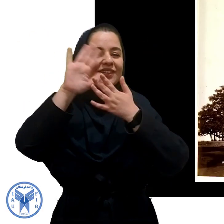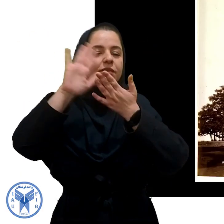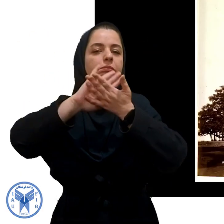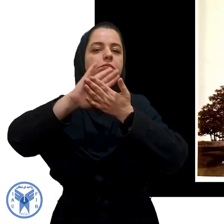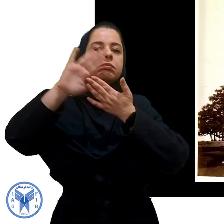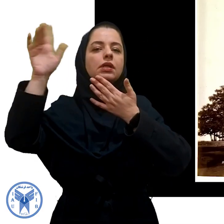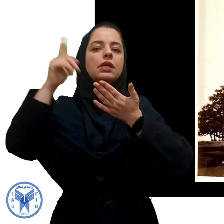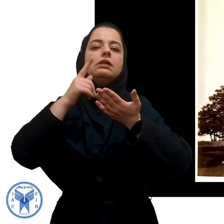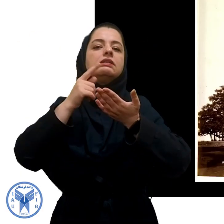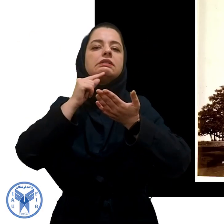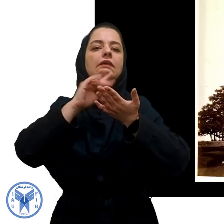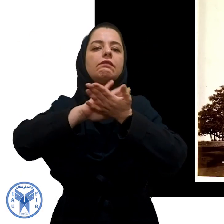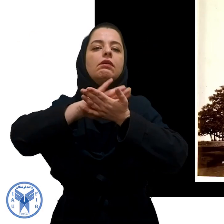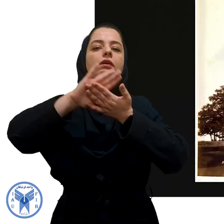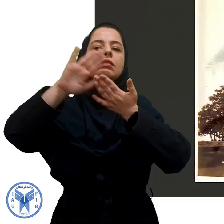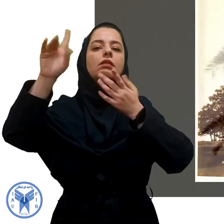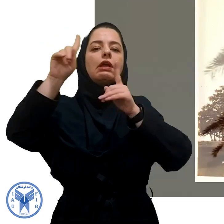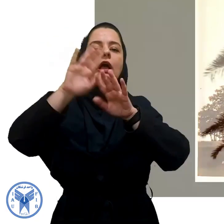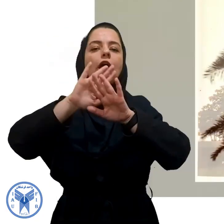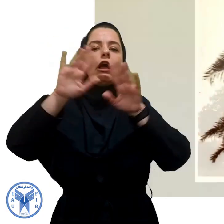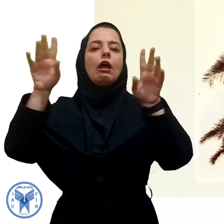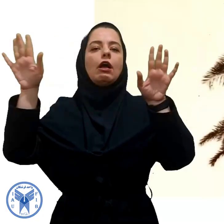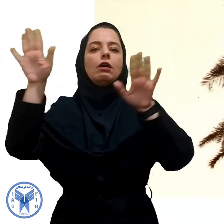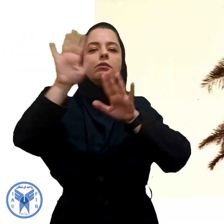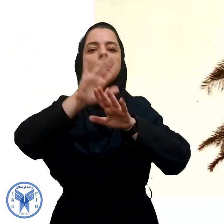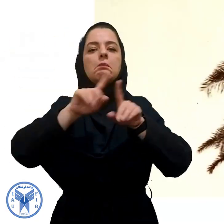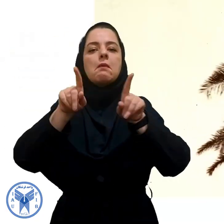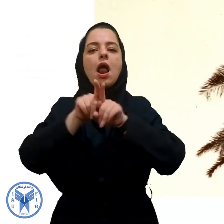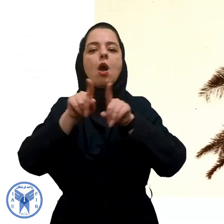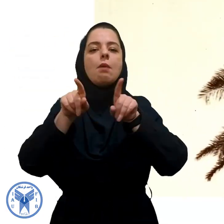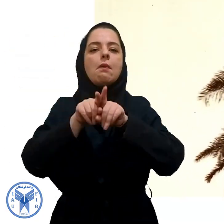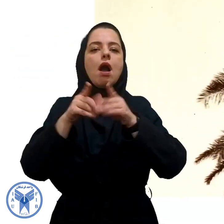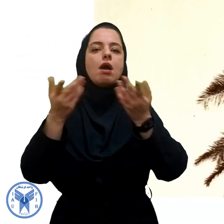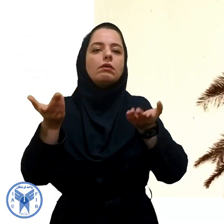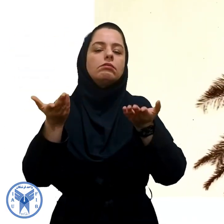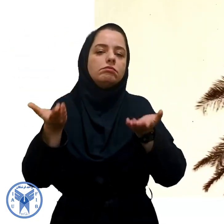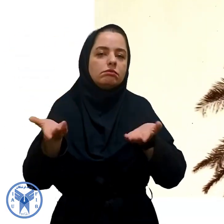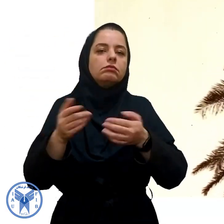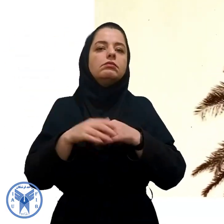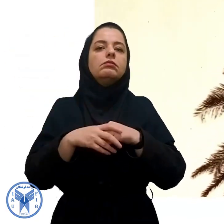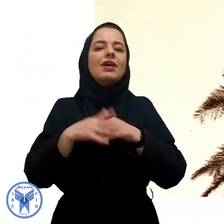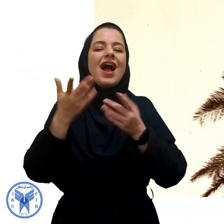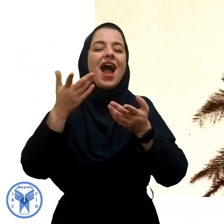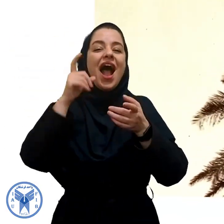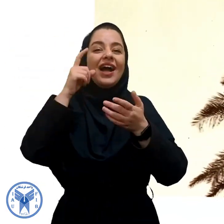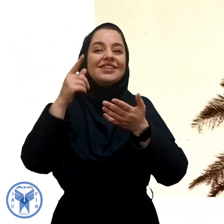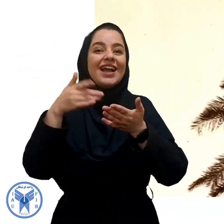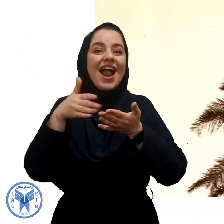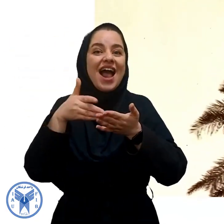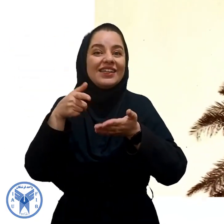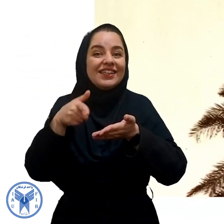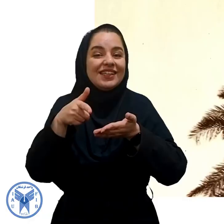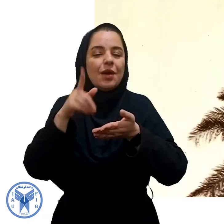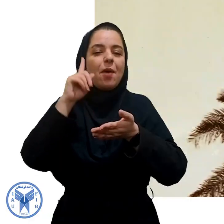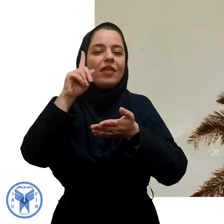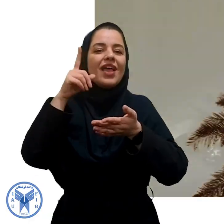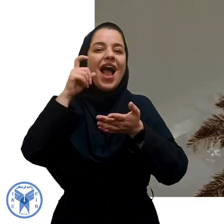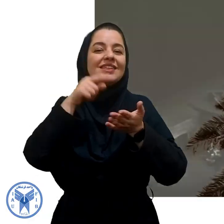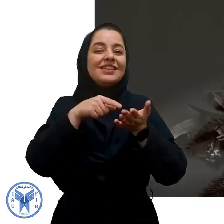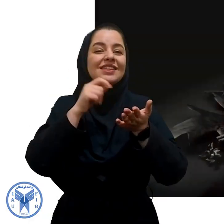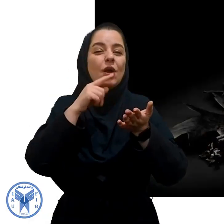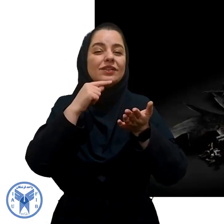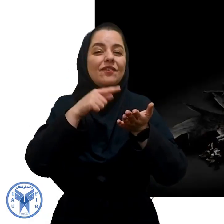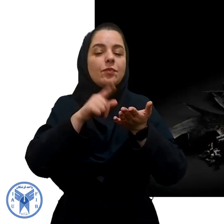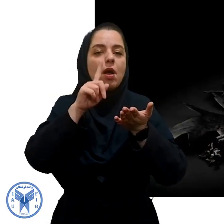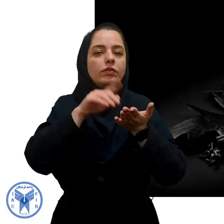the white of the sky and the blue of the sky photograph as the same value. In order to have color film, you must have